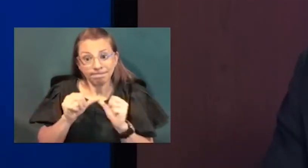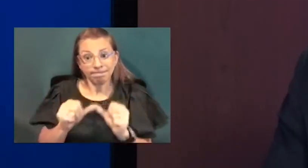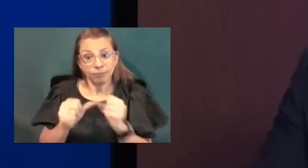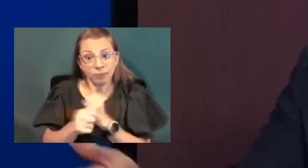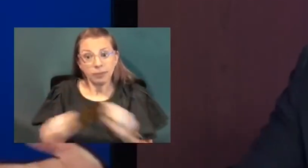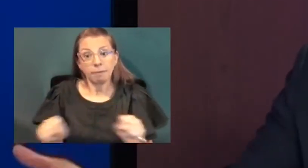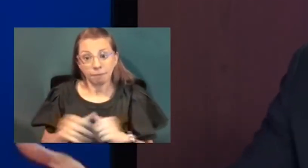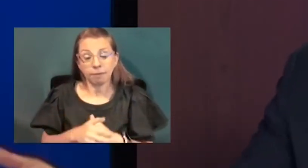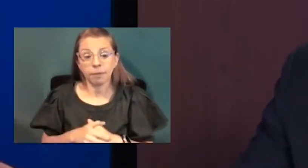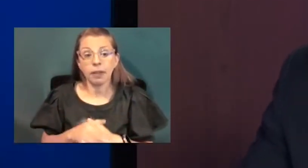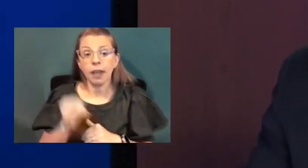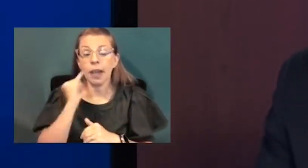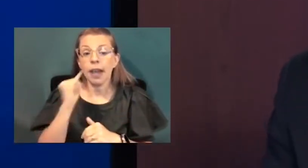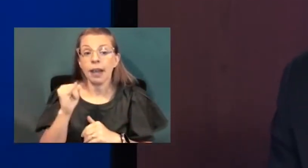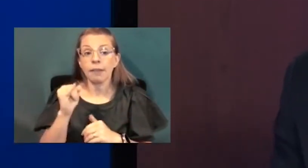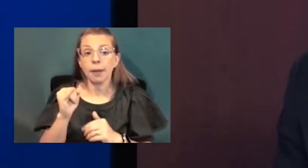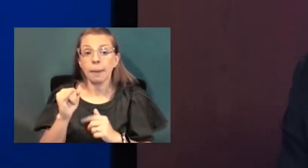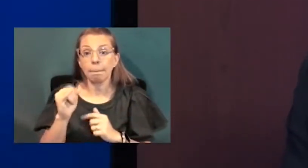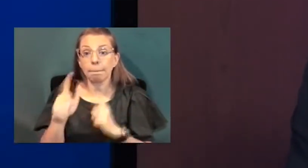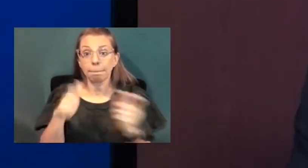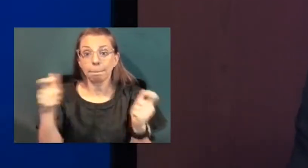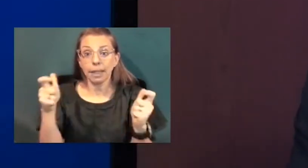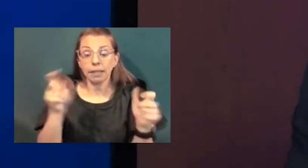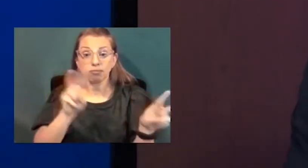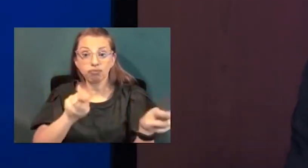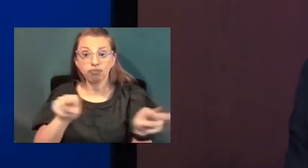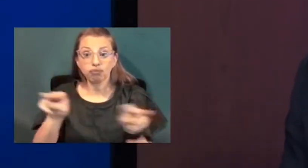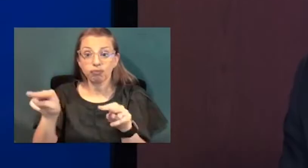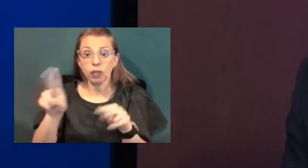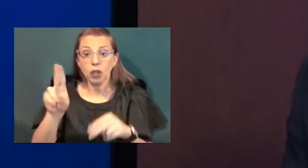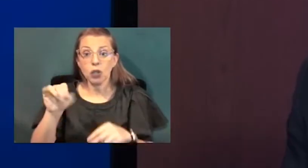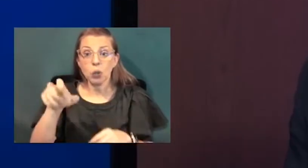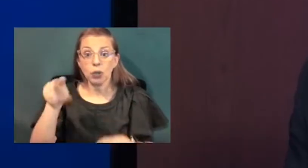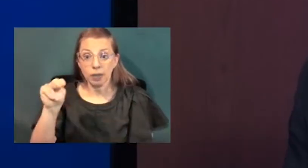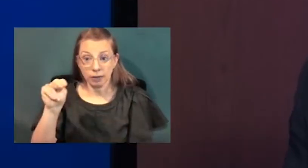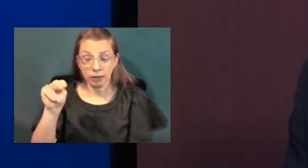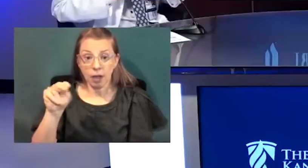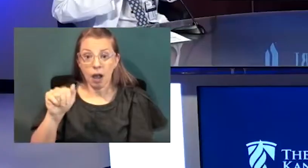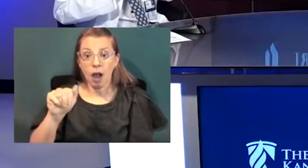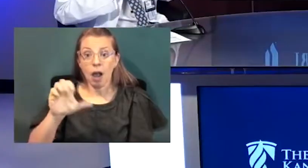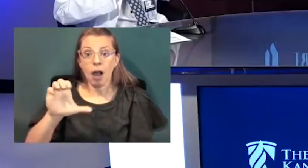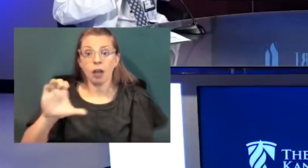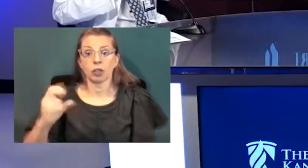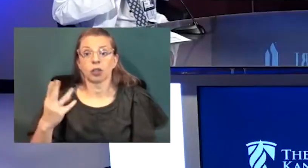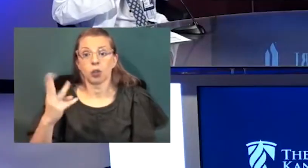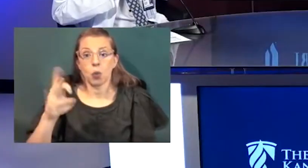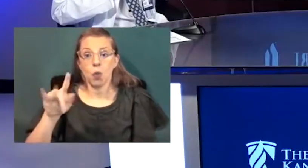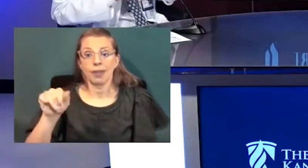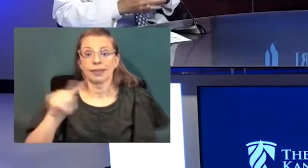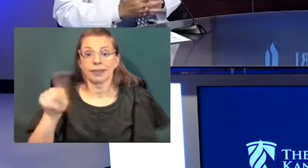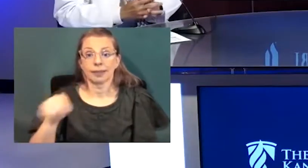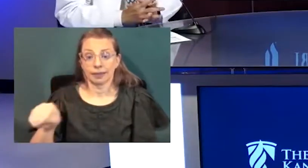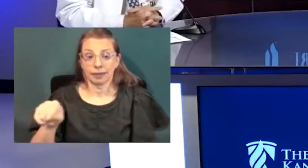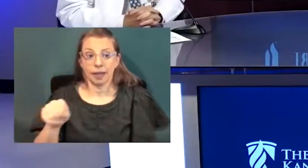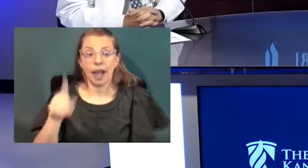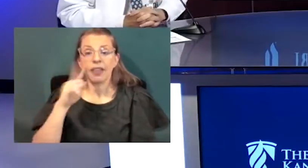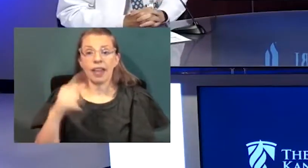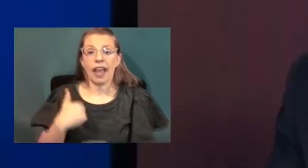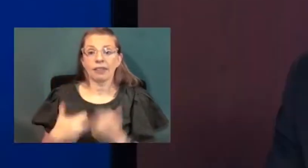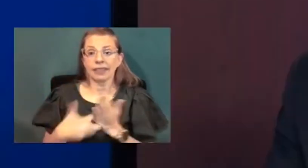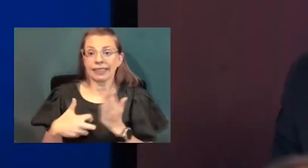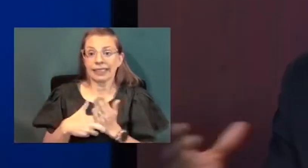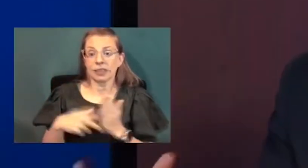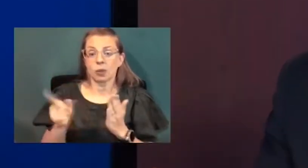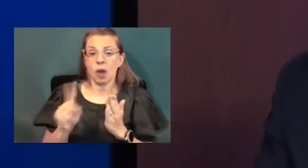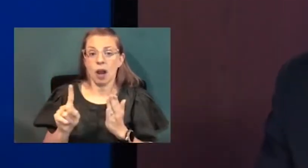big exhibits in Kansas City, there's one at Union Station right now. The Auschwitz exhibit. I think we have tickets in August. So, right. Yeah.